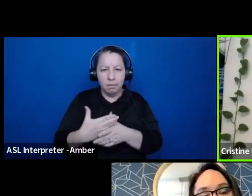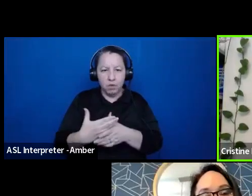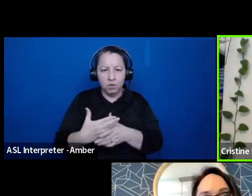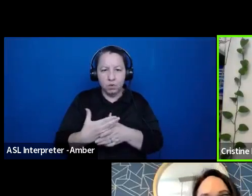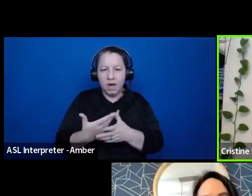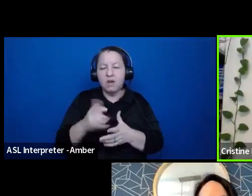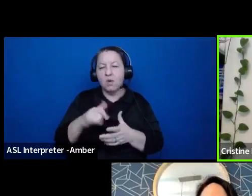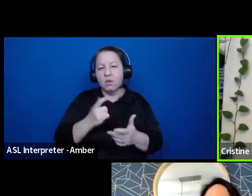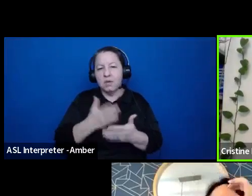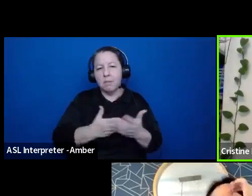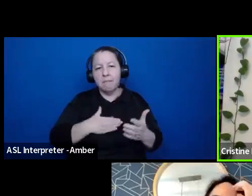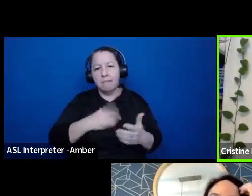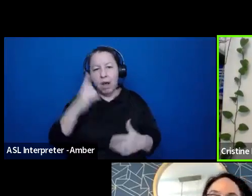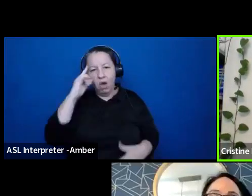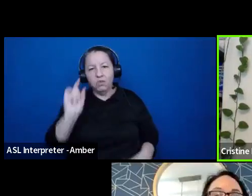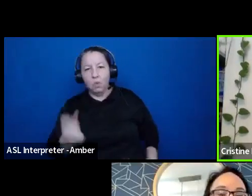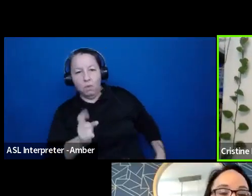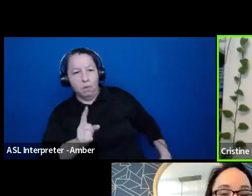some of my thoughts.